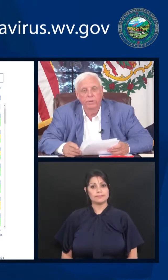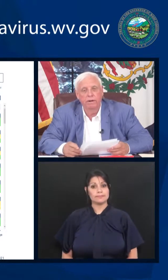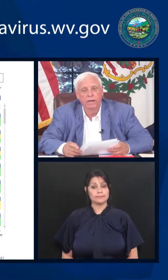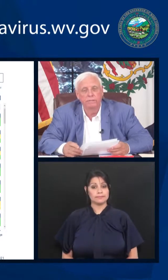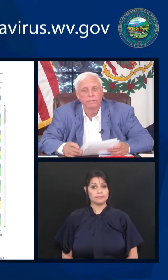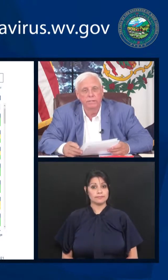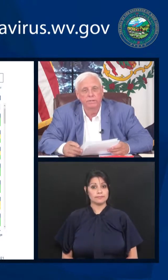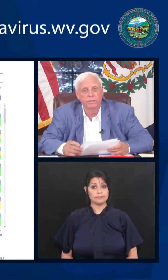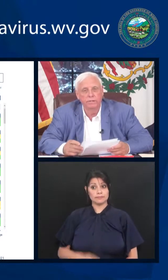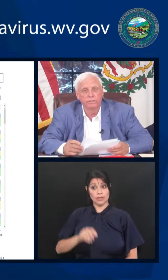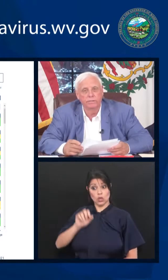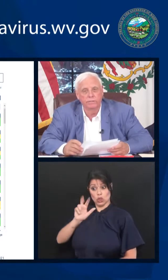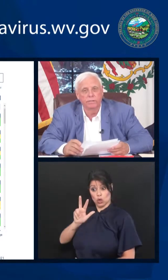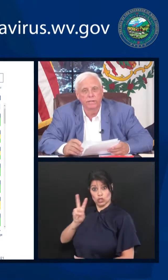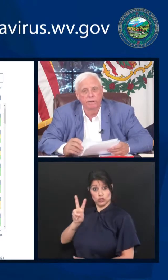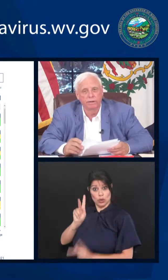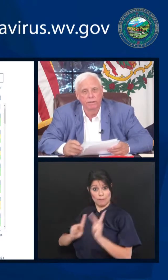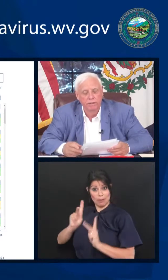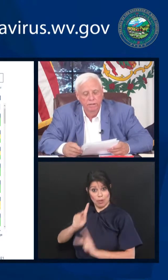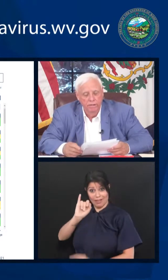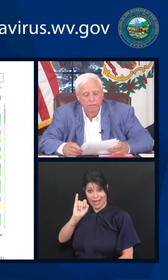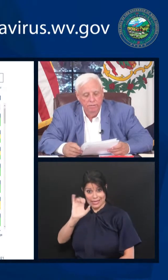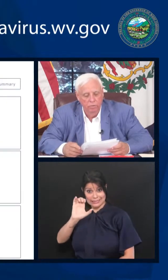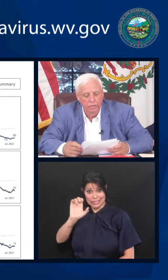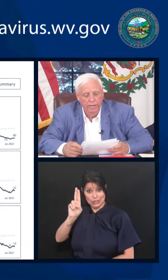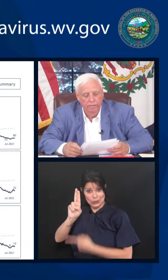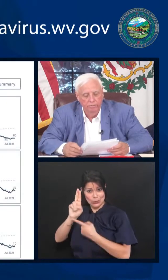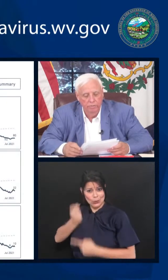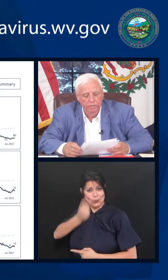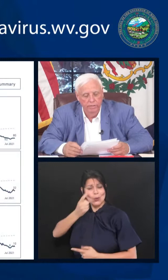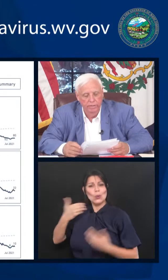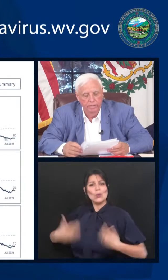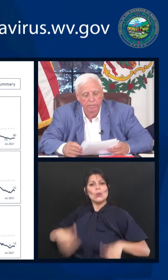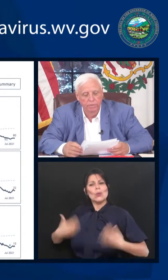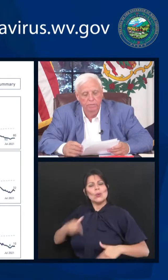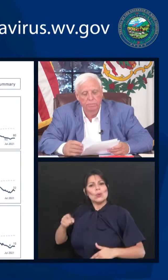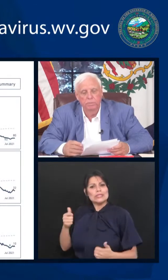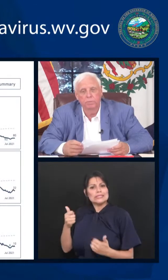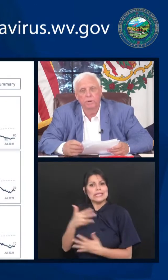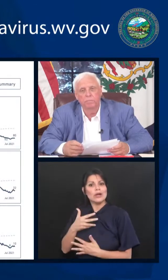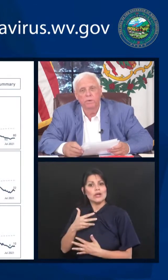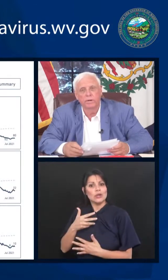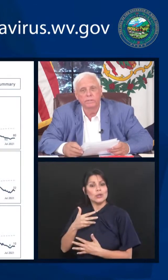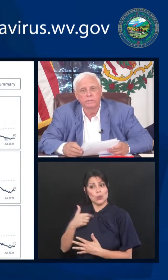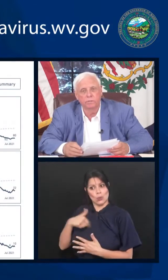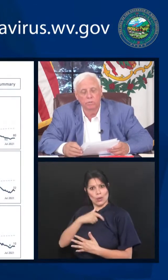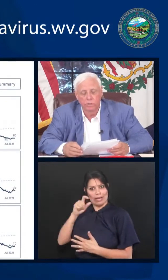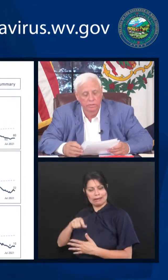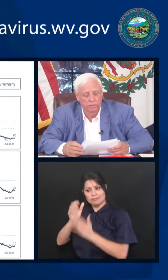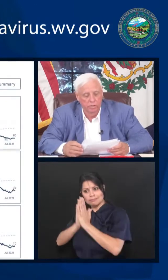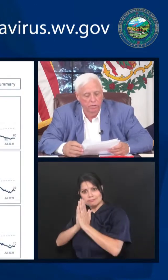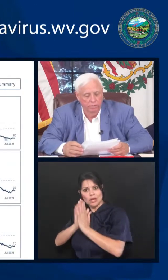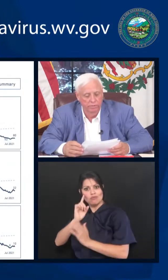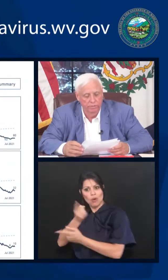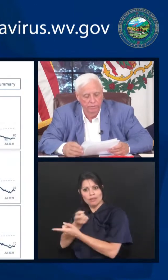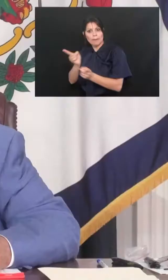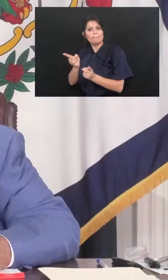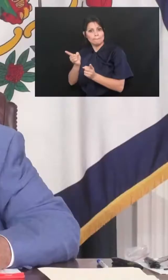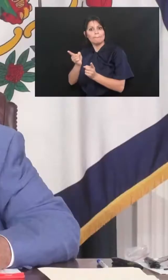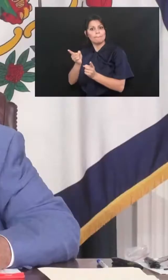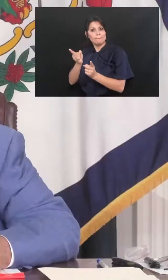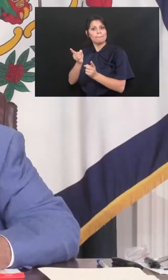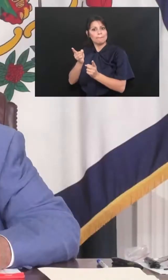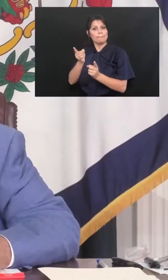32 in our ICU units is scary. So we absolutely need to keep those people in our prayers as well as all these